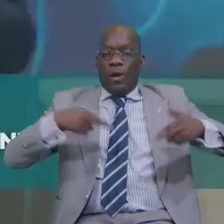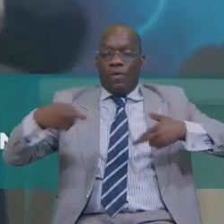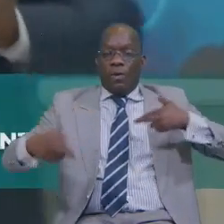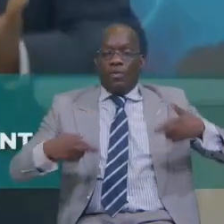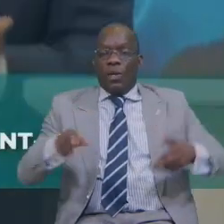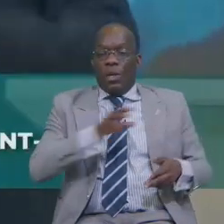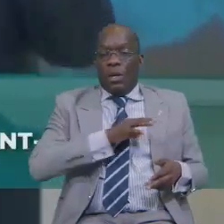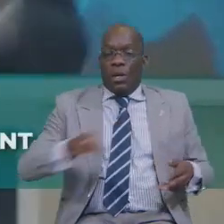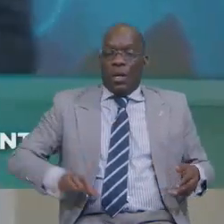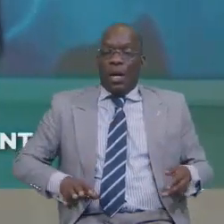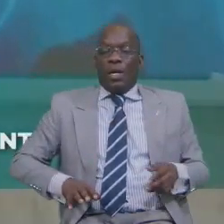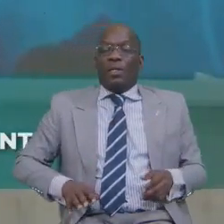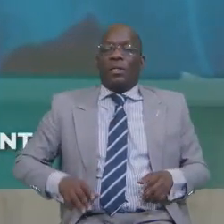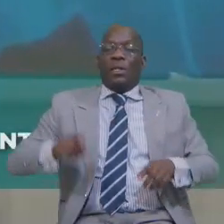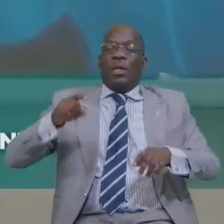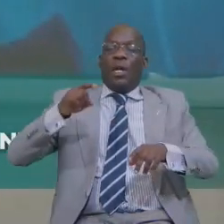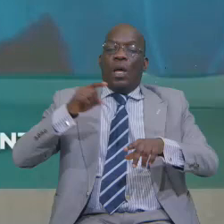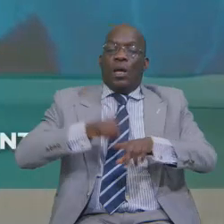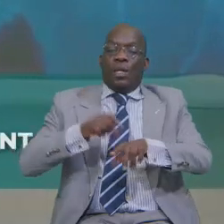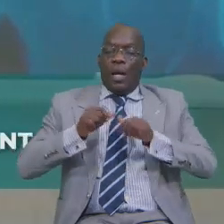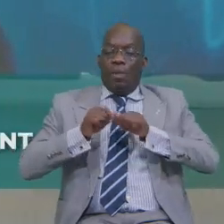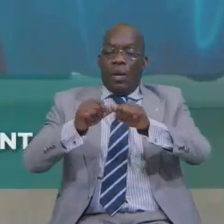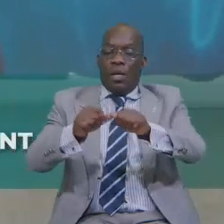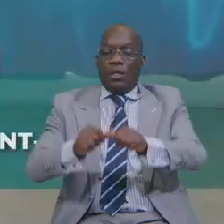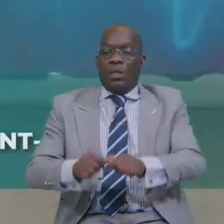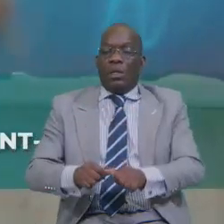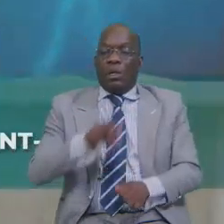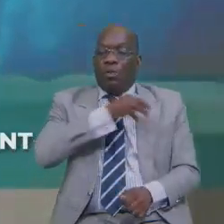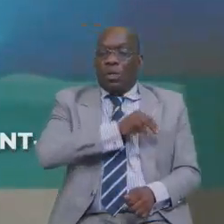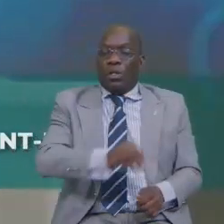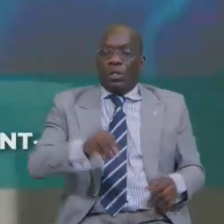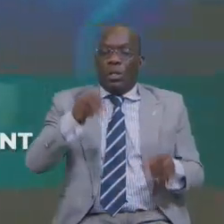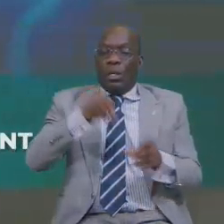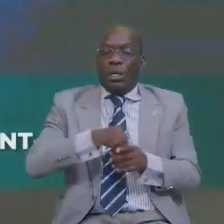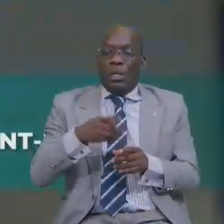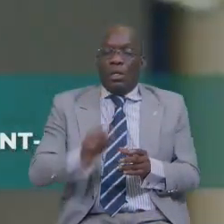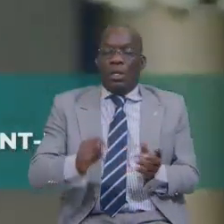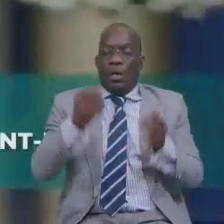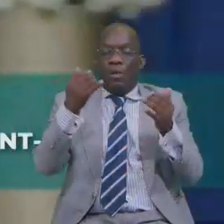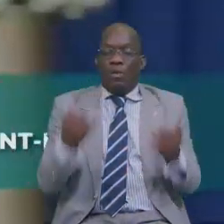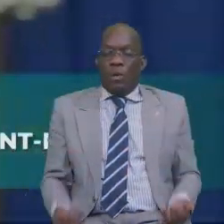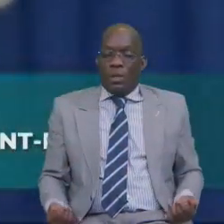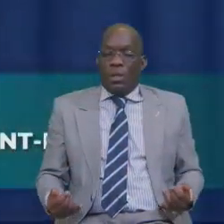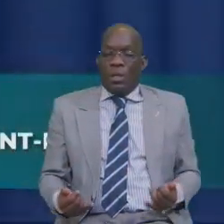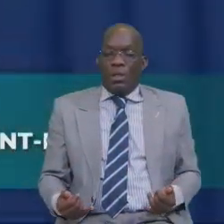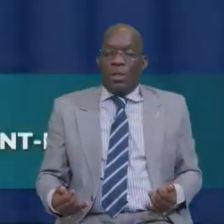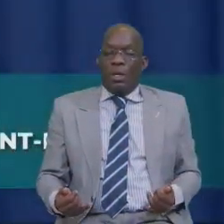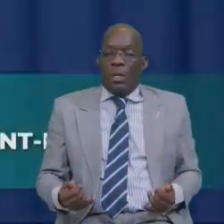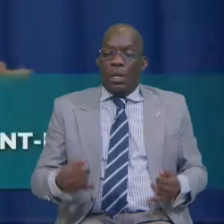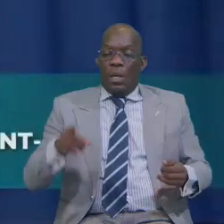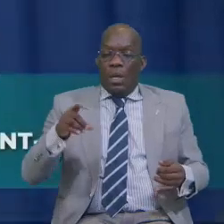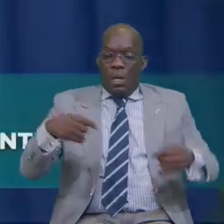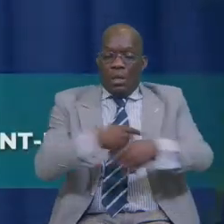we are, present day ministers of the Lord. And if Christ were here, what would he